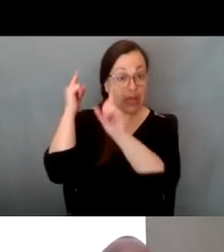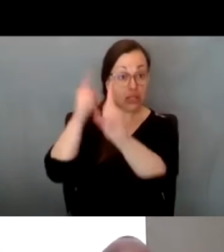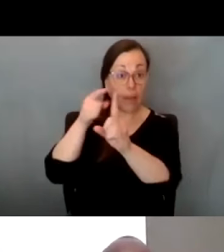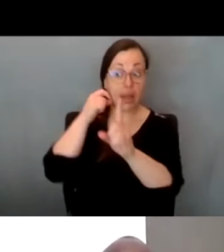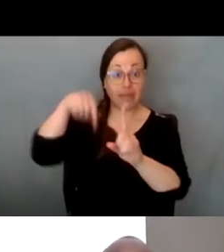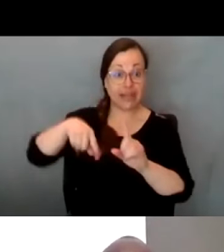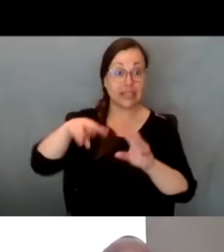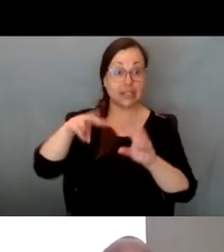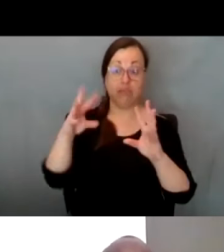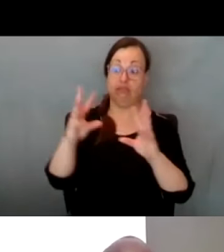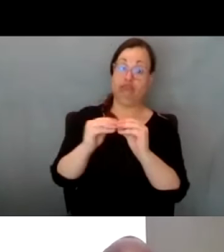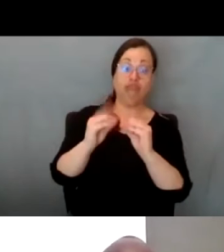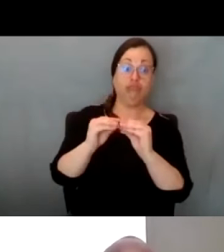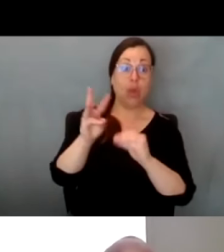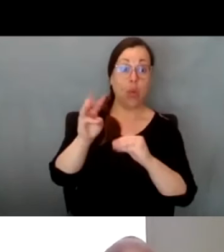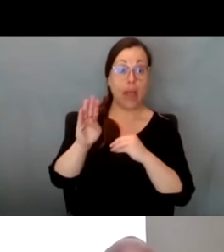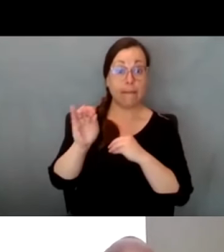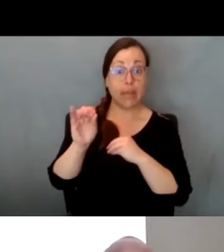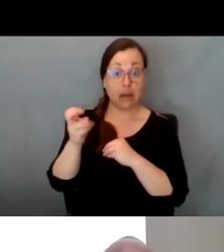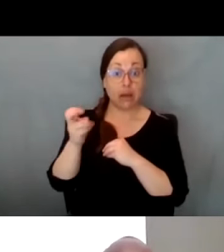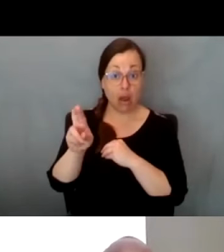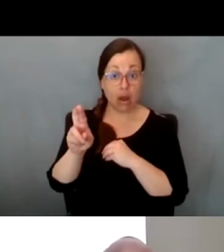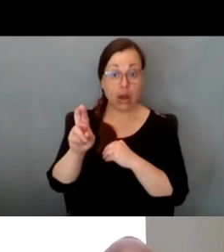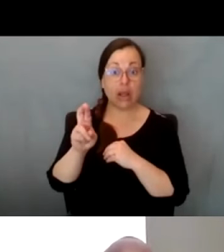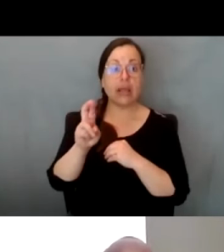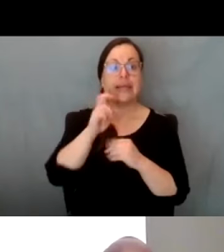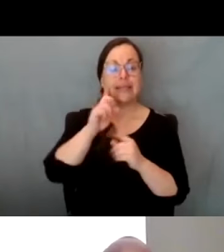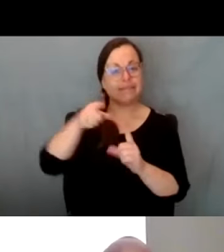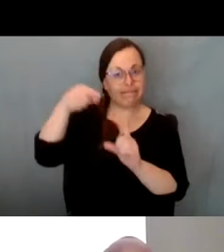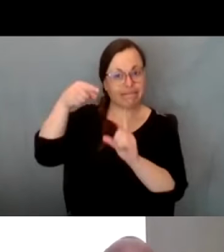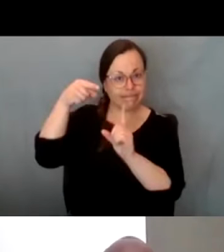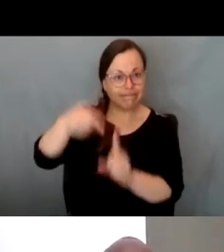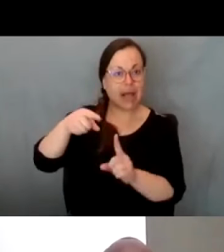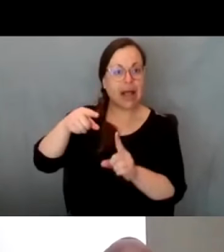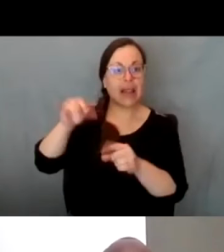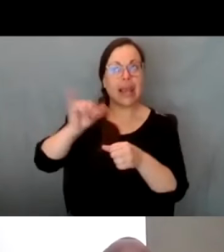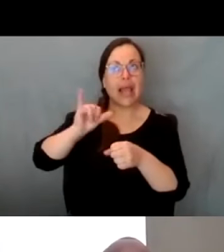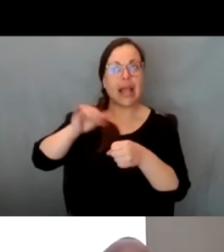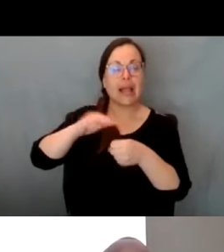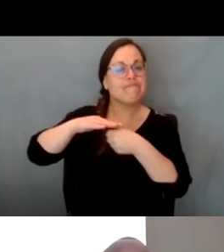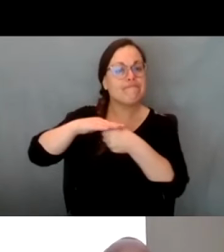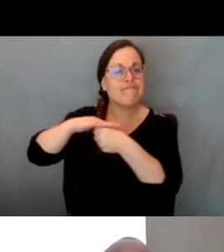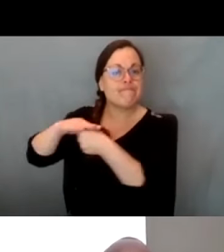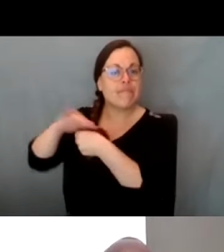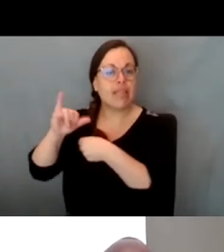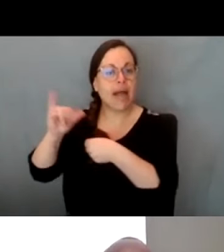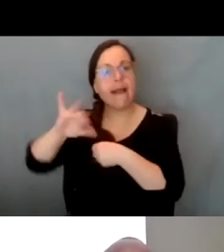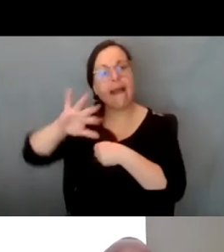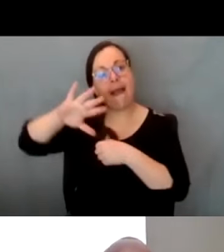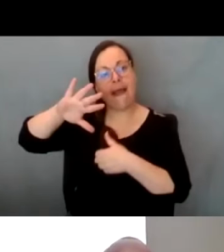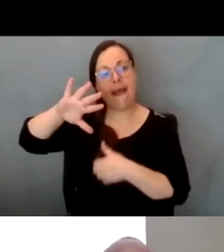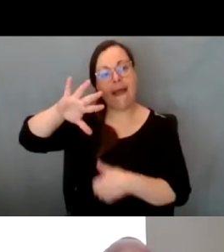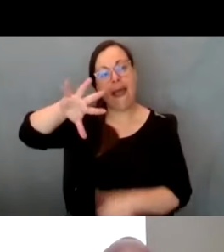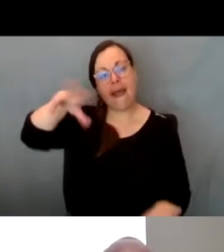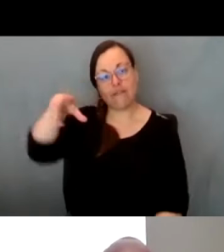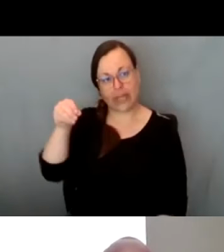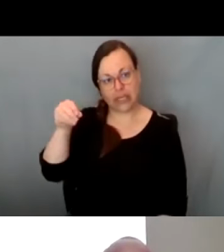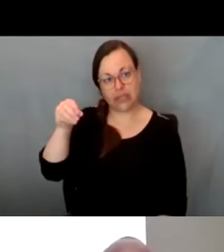really mainly talking to a region like the African continent, where we will see